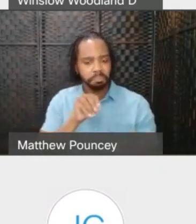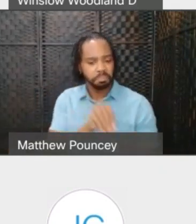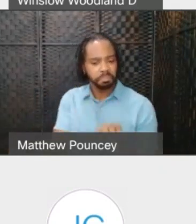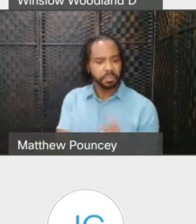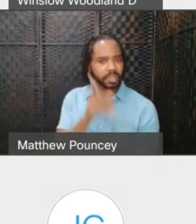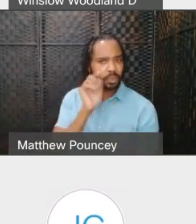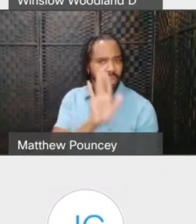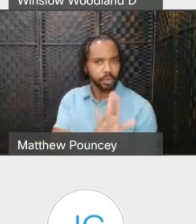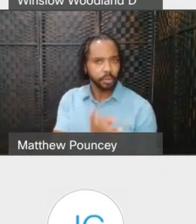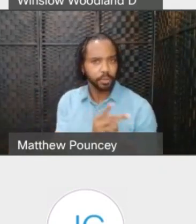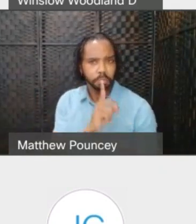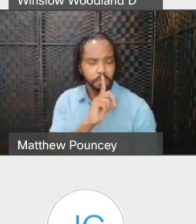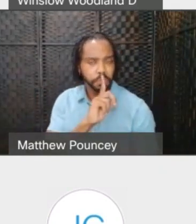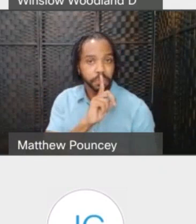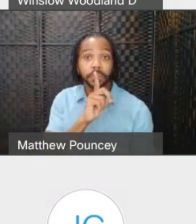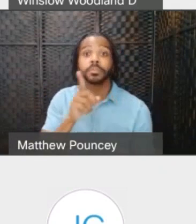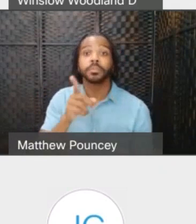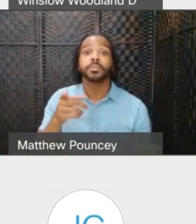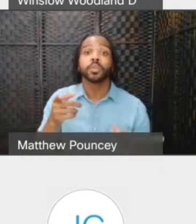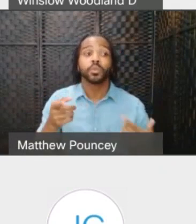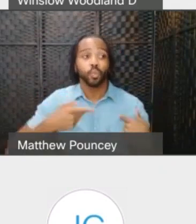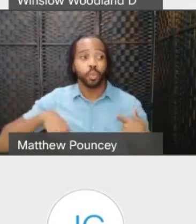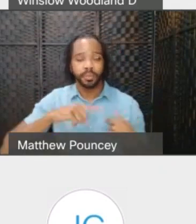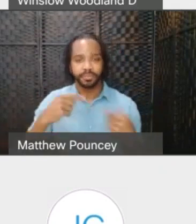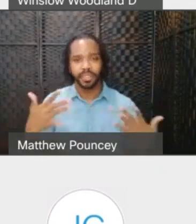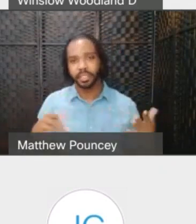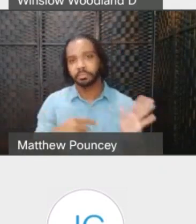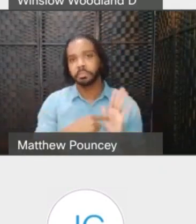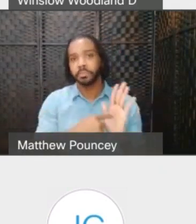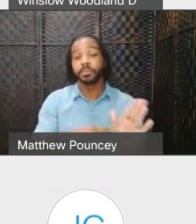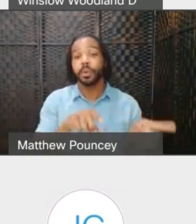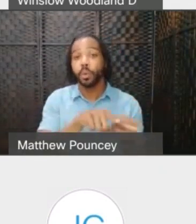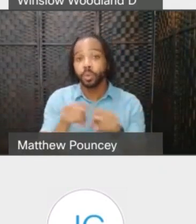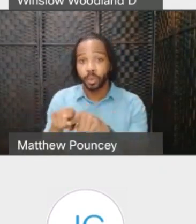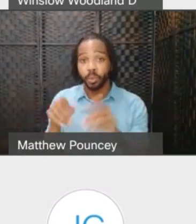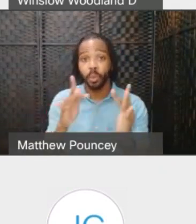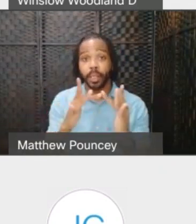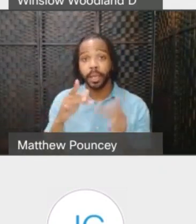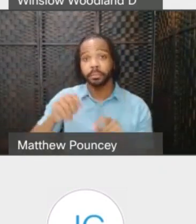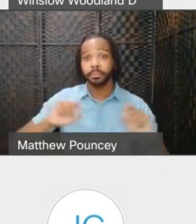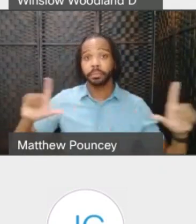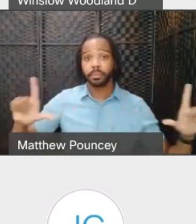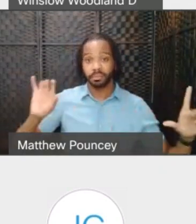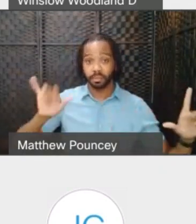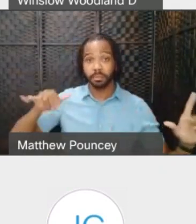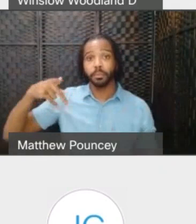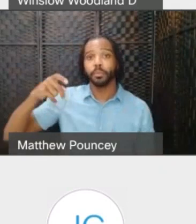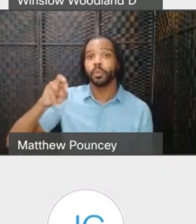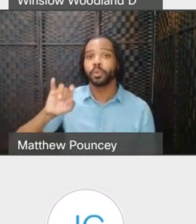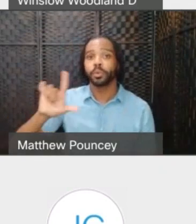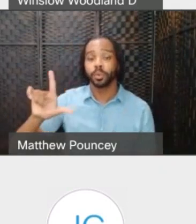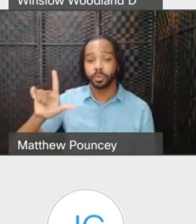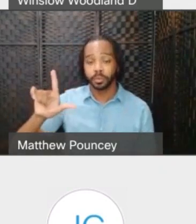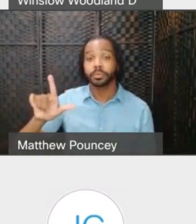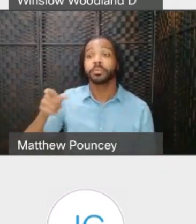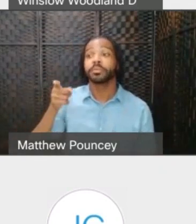reviewed. We have indicated that also on the portal that we have provided DC Health